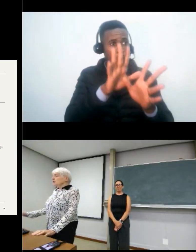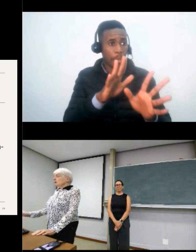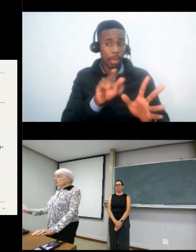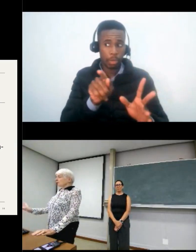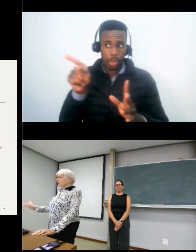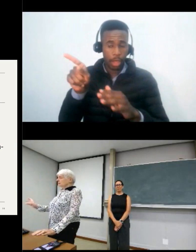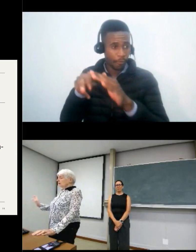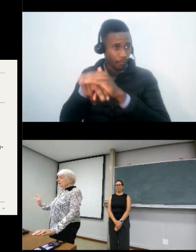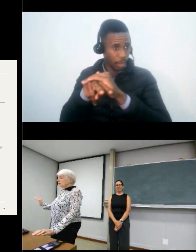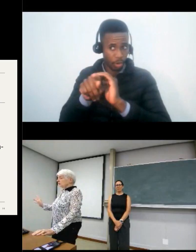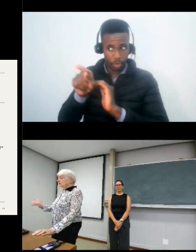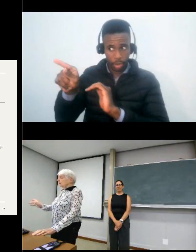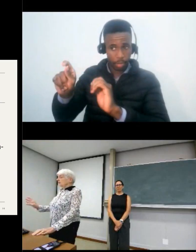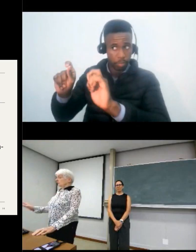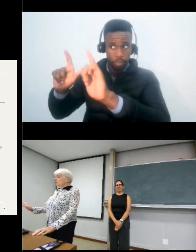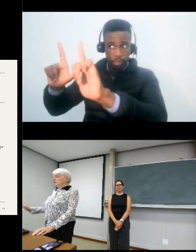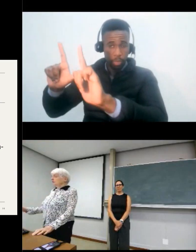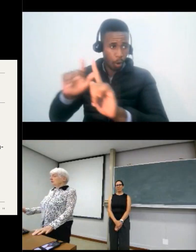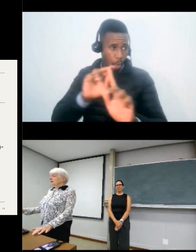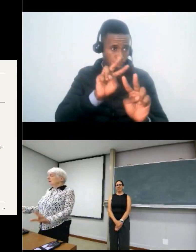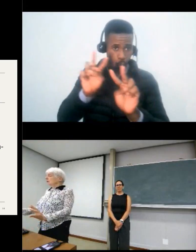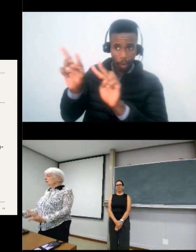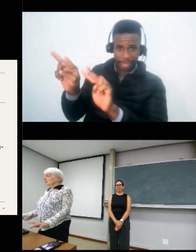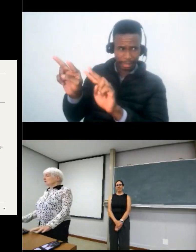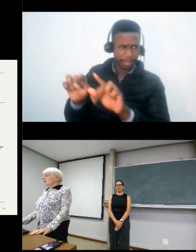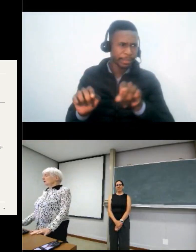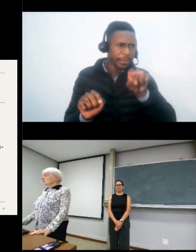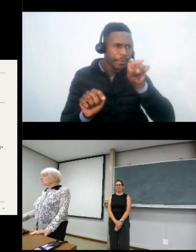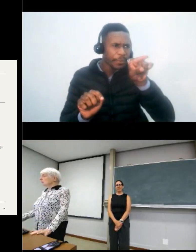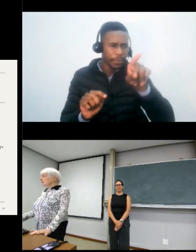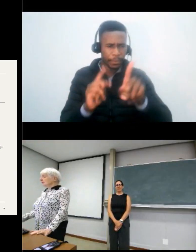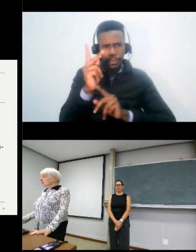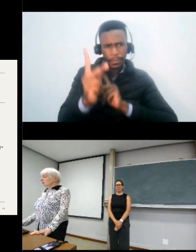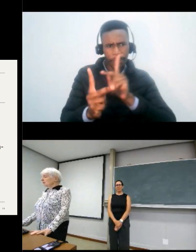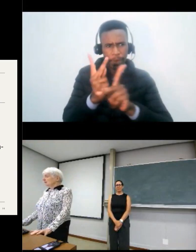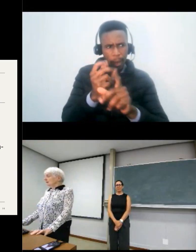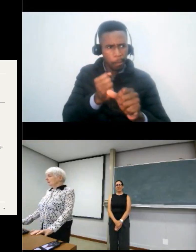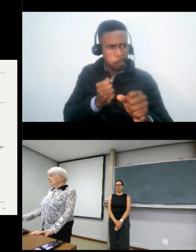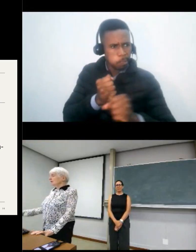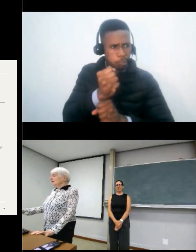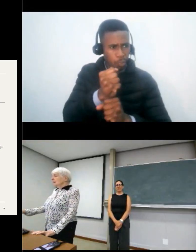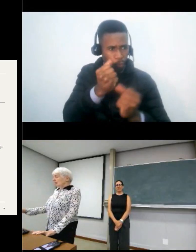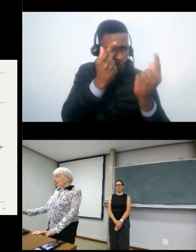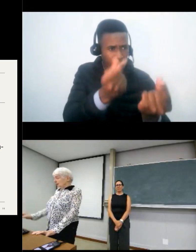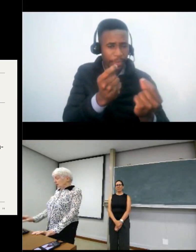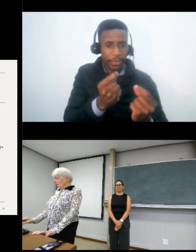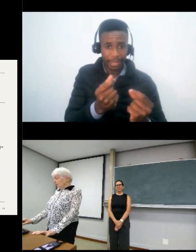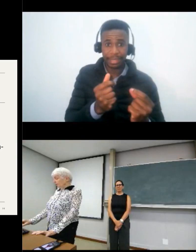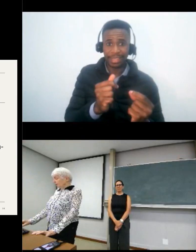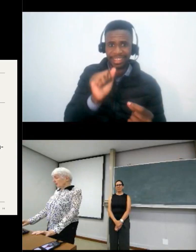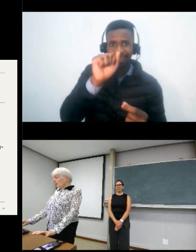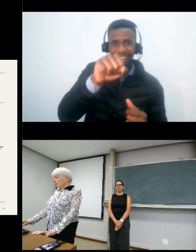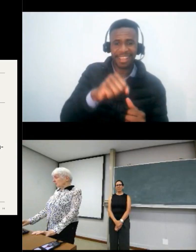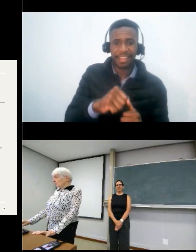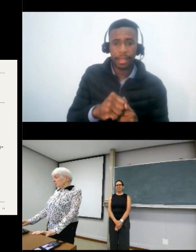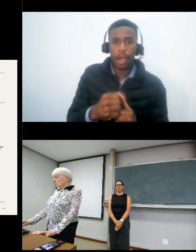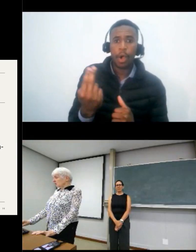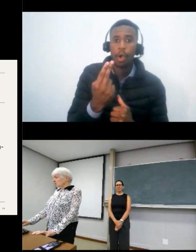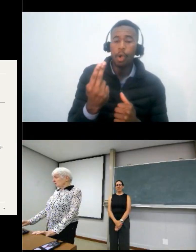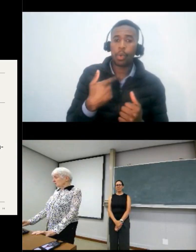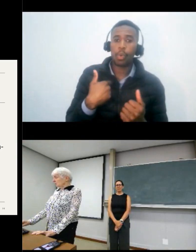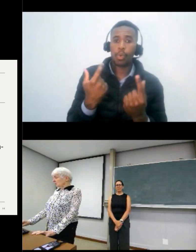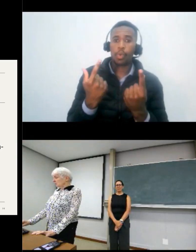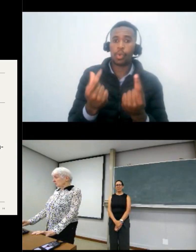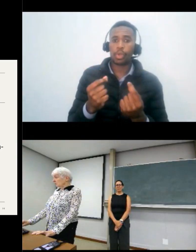So we took a sample from our 50 of the 15 younger signers, mean age 20 years, and age